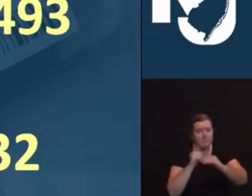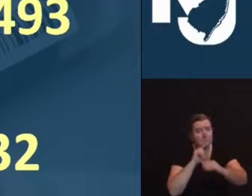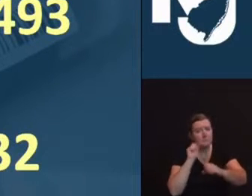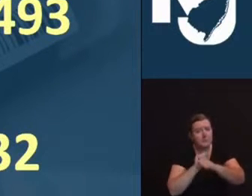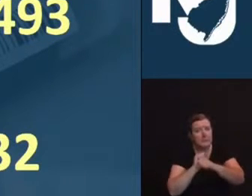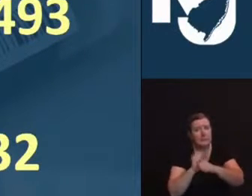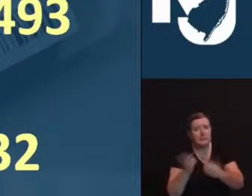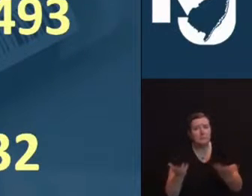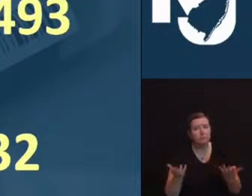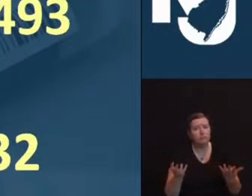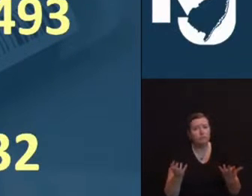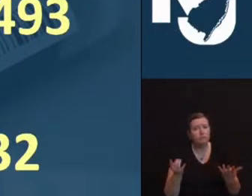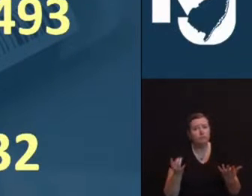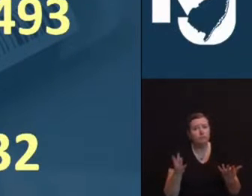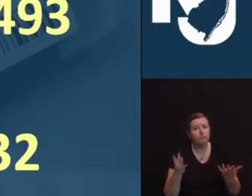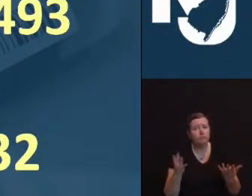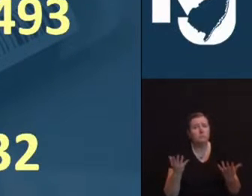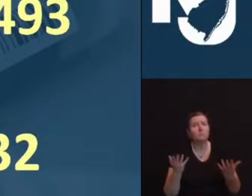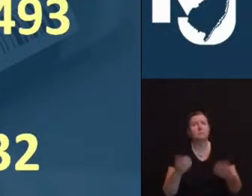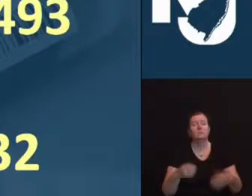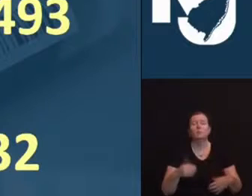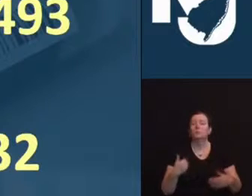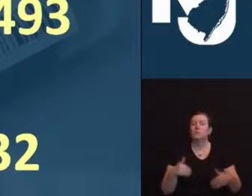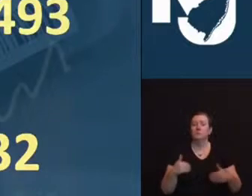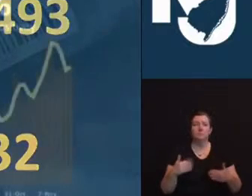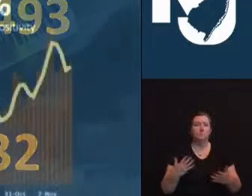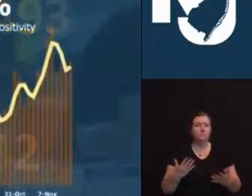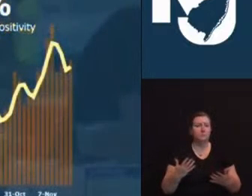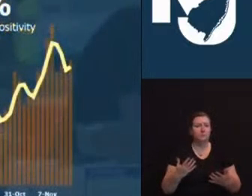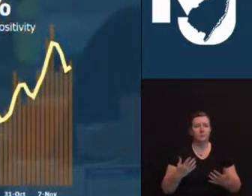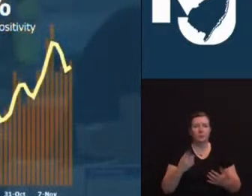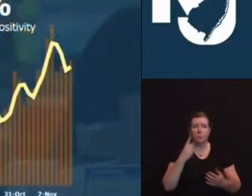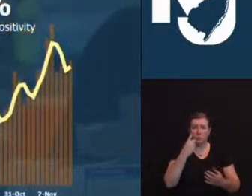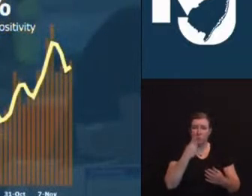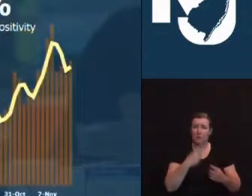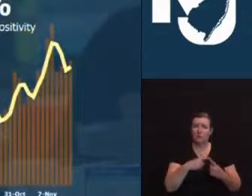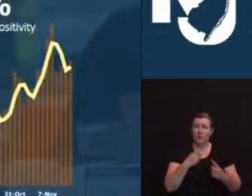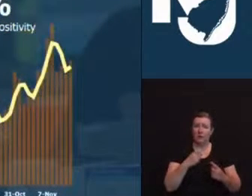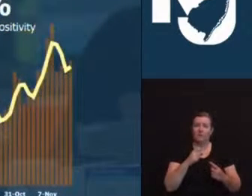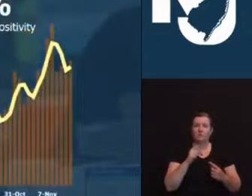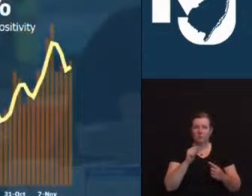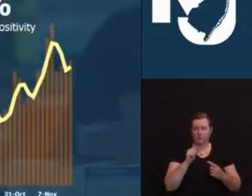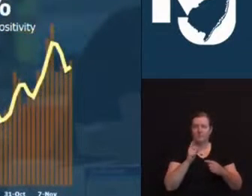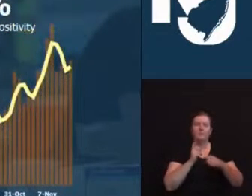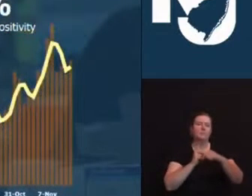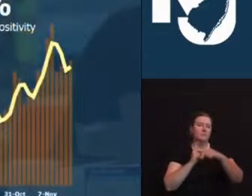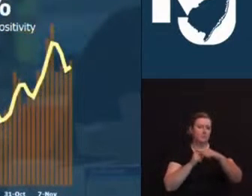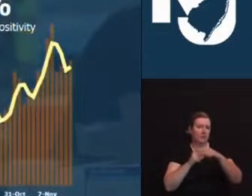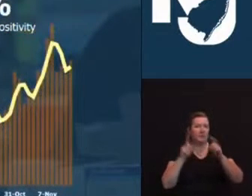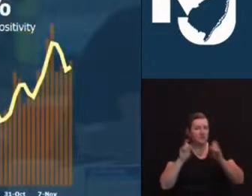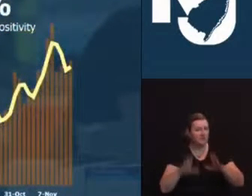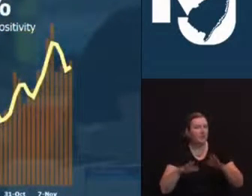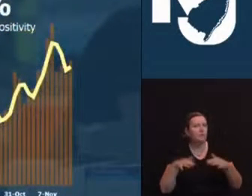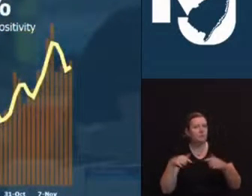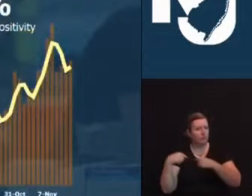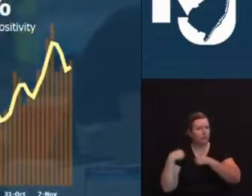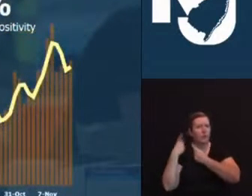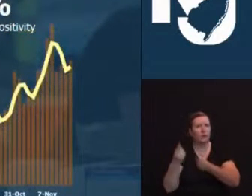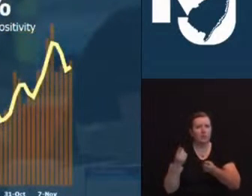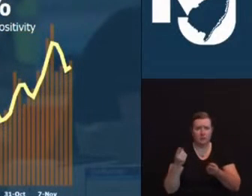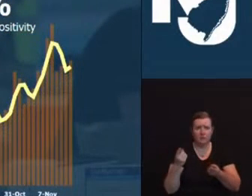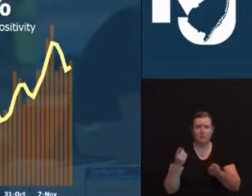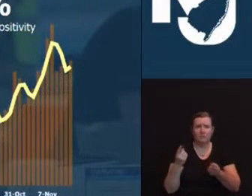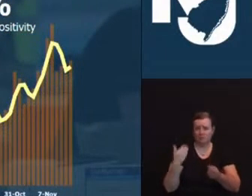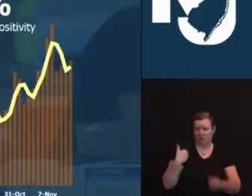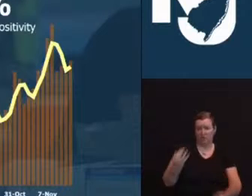come from just the past 4 days. The positivity rate for all PCR tests recorded on Thursday, November 12th,